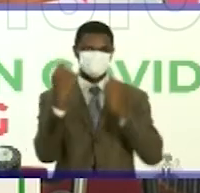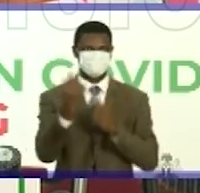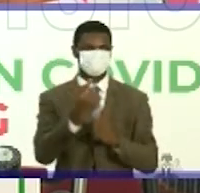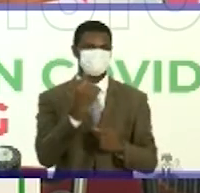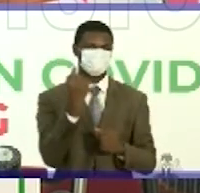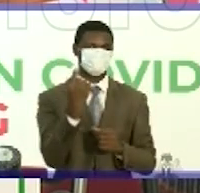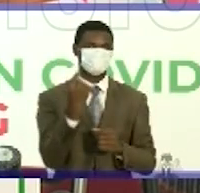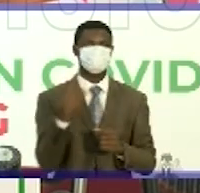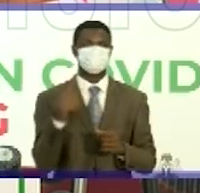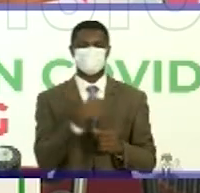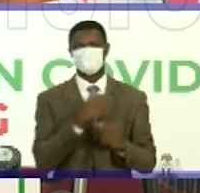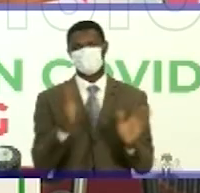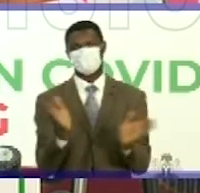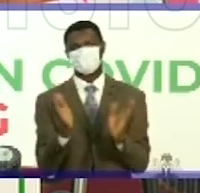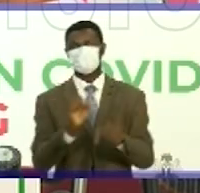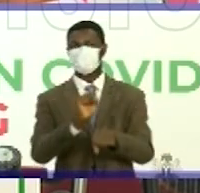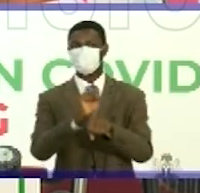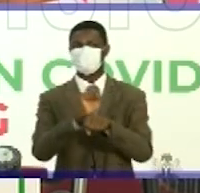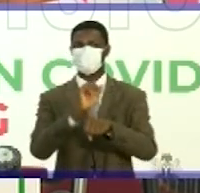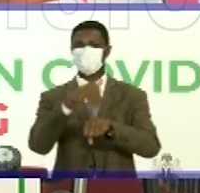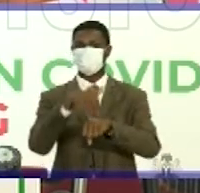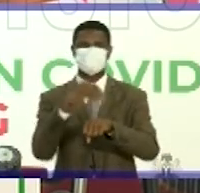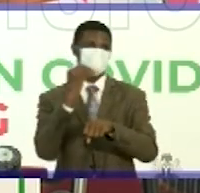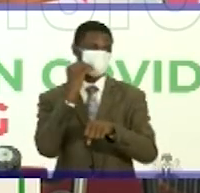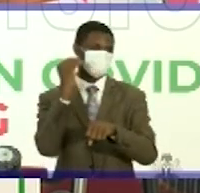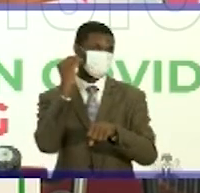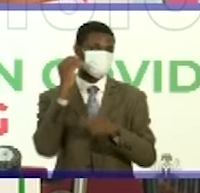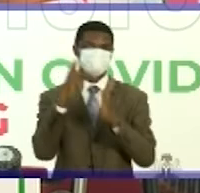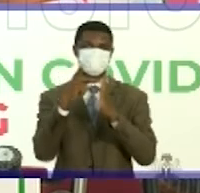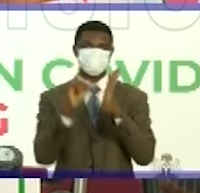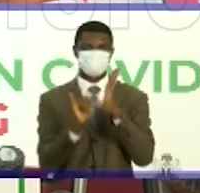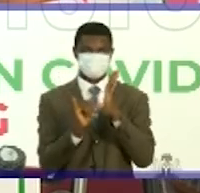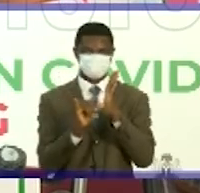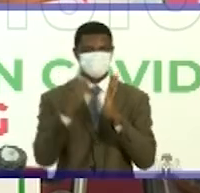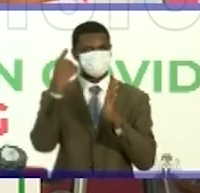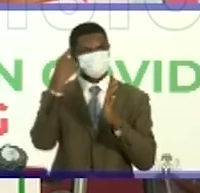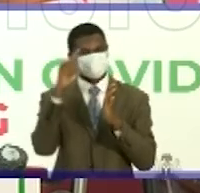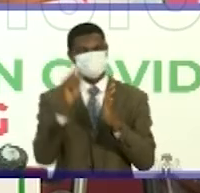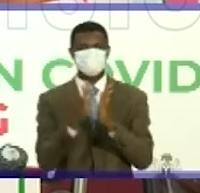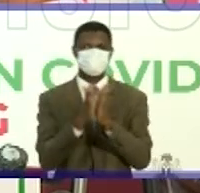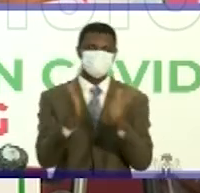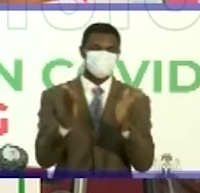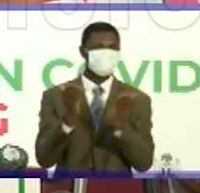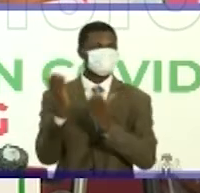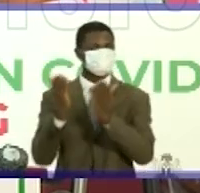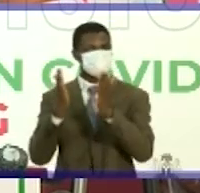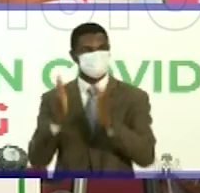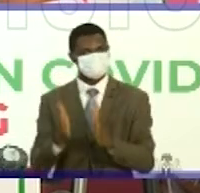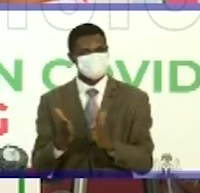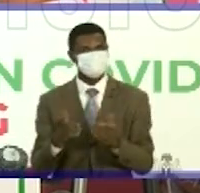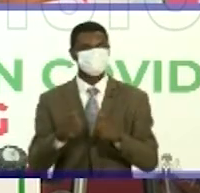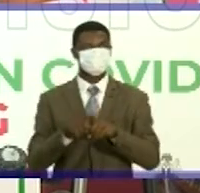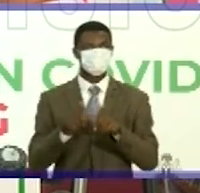We encourage work at home policy for civil/public servants below the grade level of